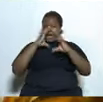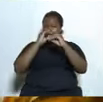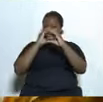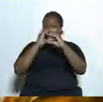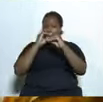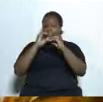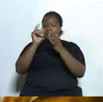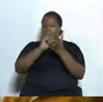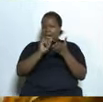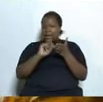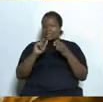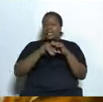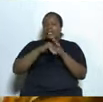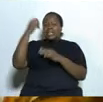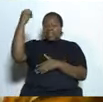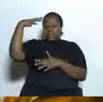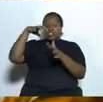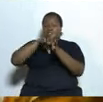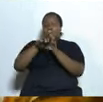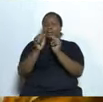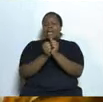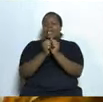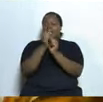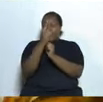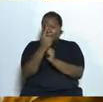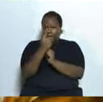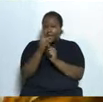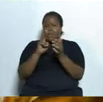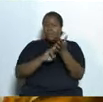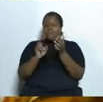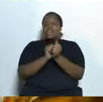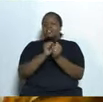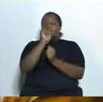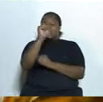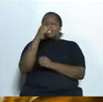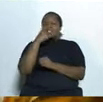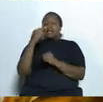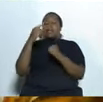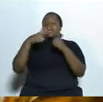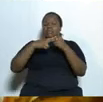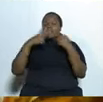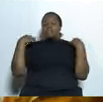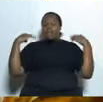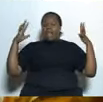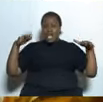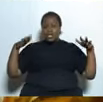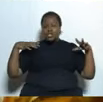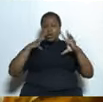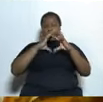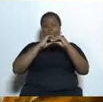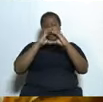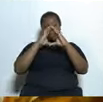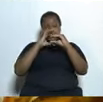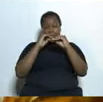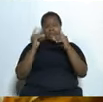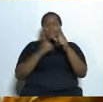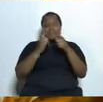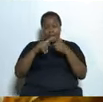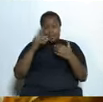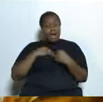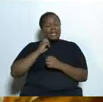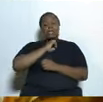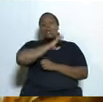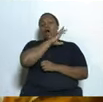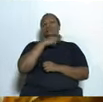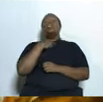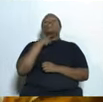writes in Revelation 11, verse 15, then the seventh angel sounded, and there were loud voices from